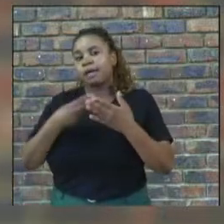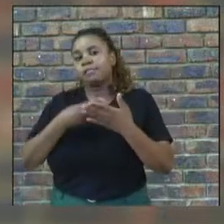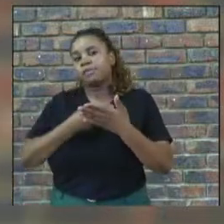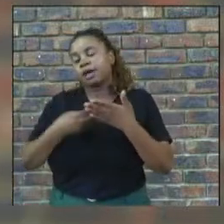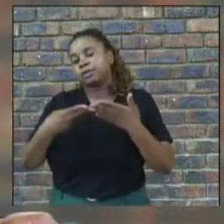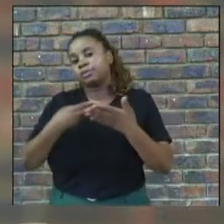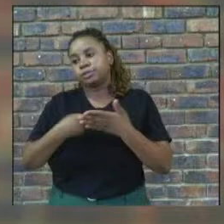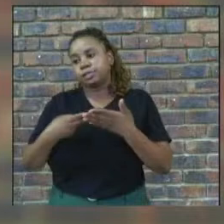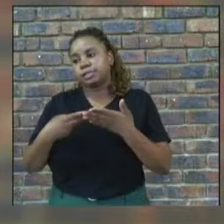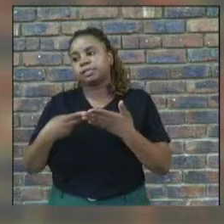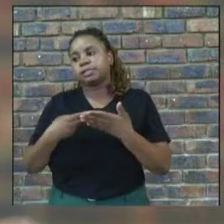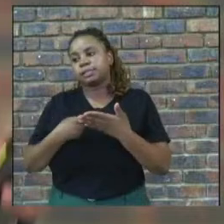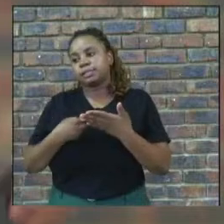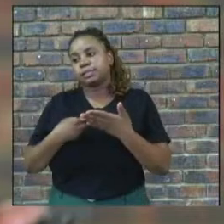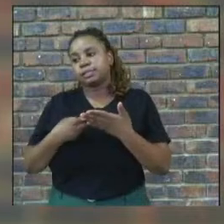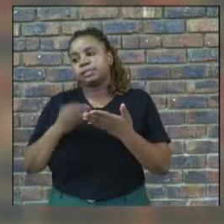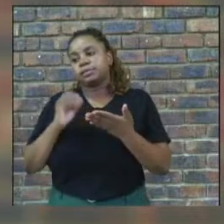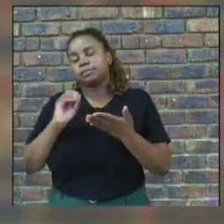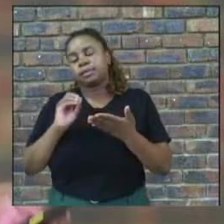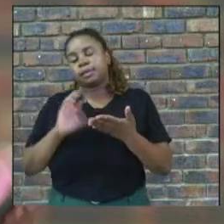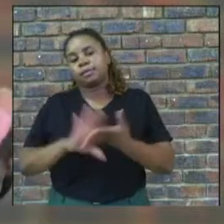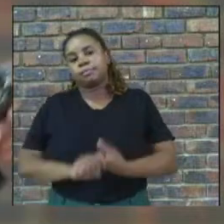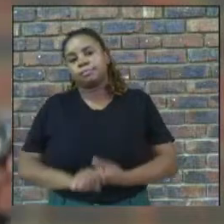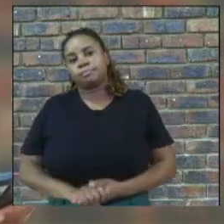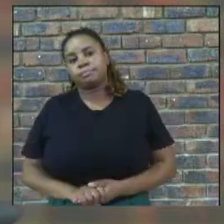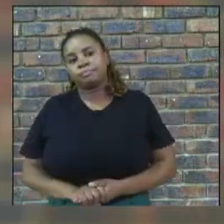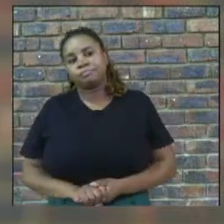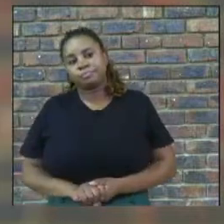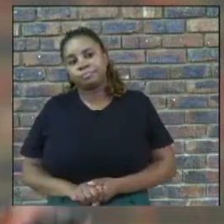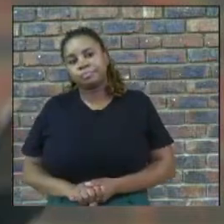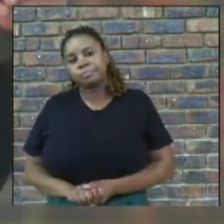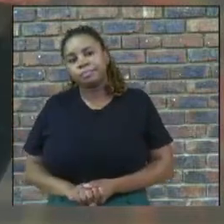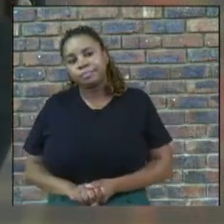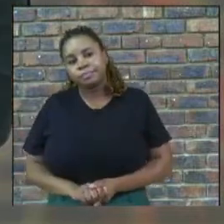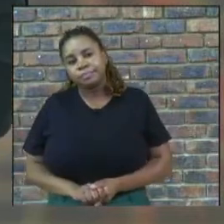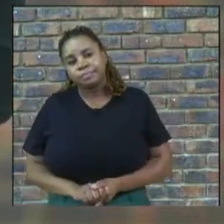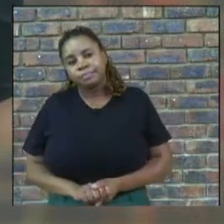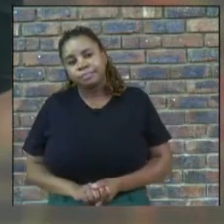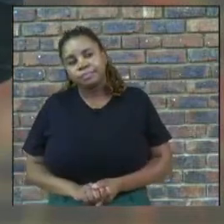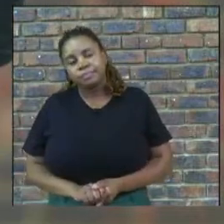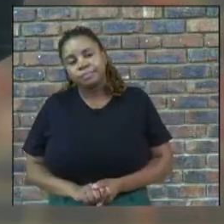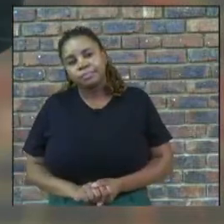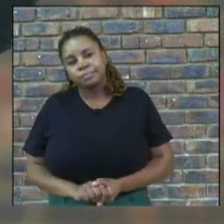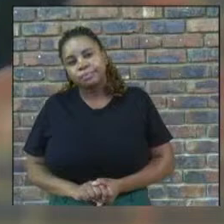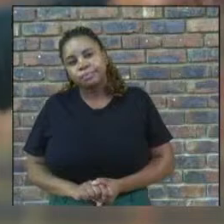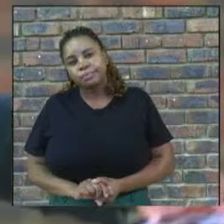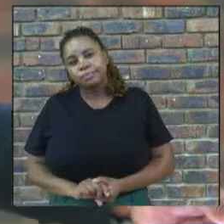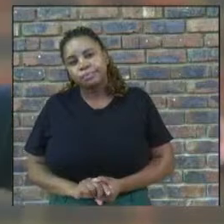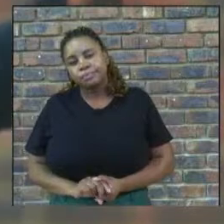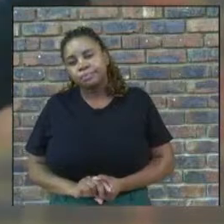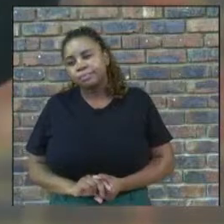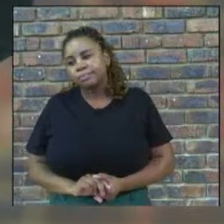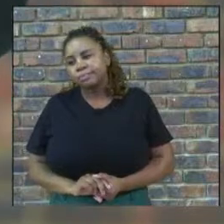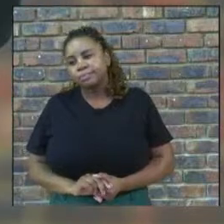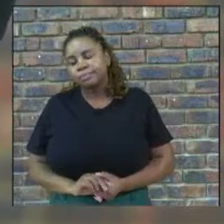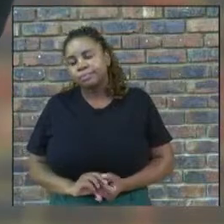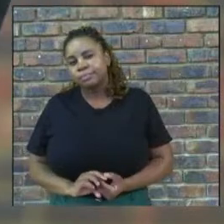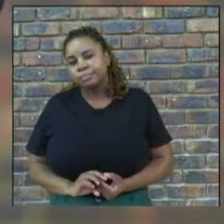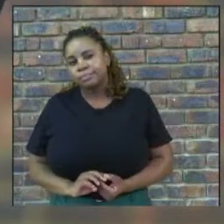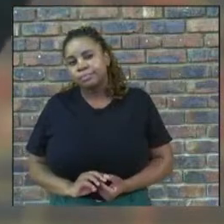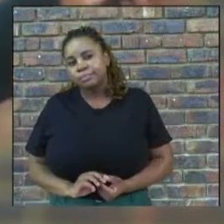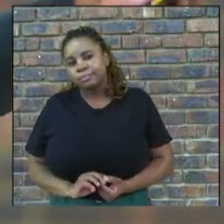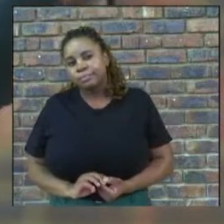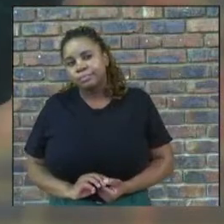it Kekeka or what? I can't remember the name. In the West End. In the Kataras area, we're working with